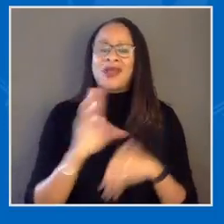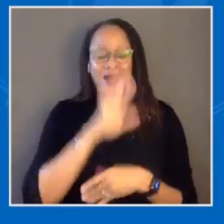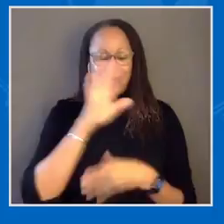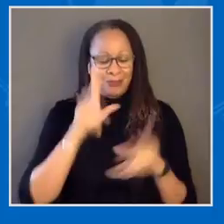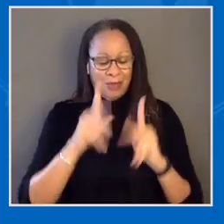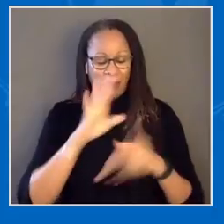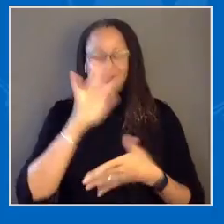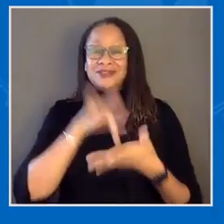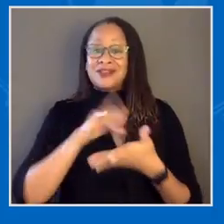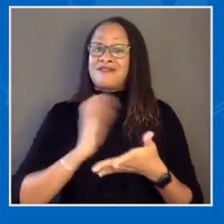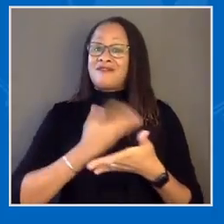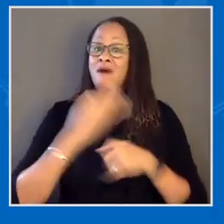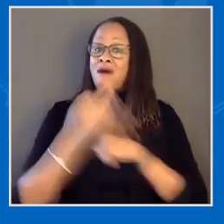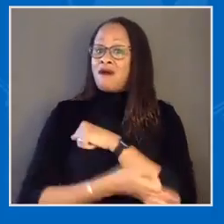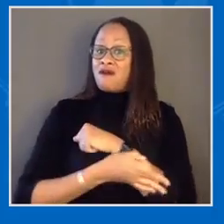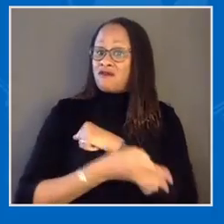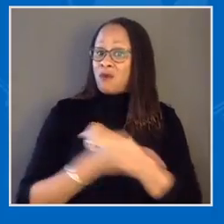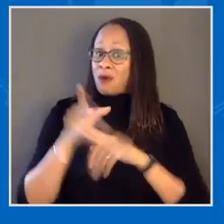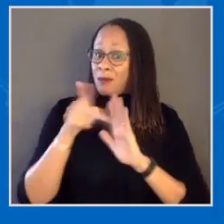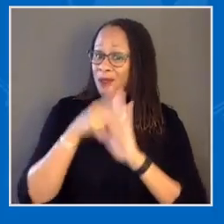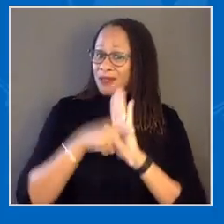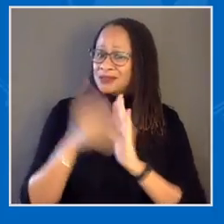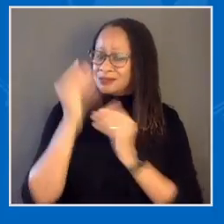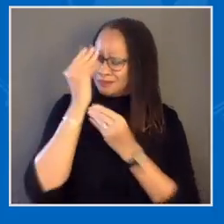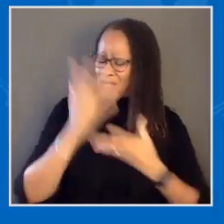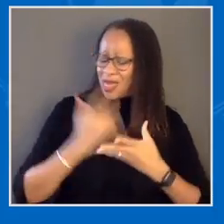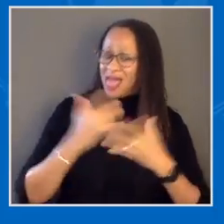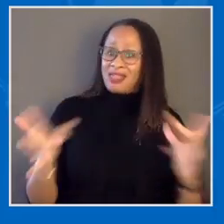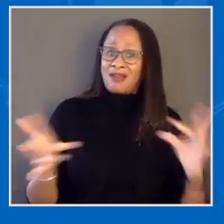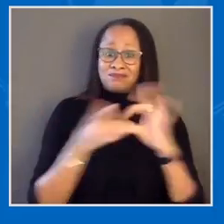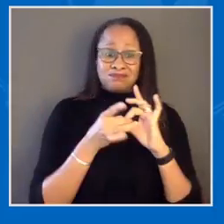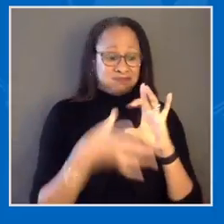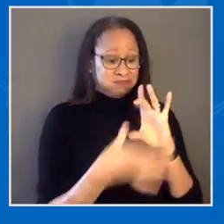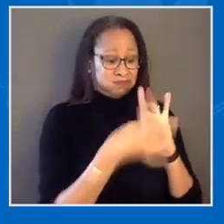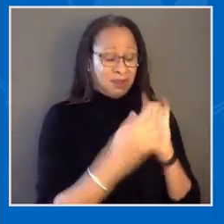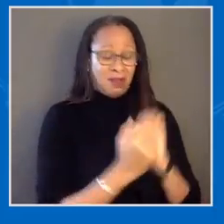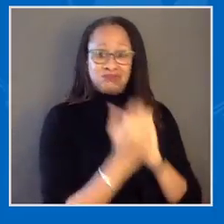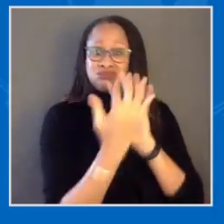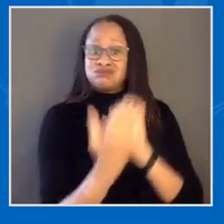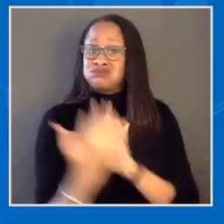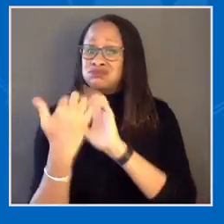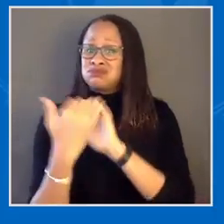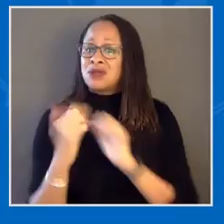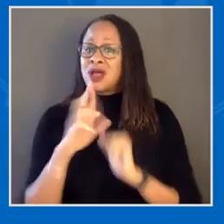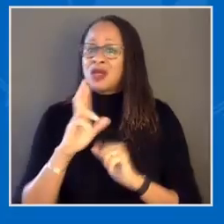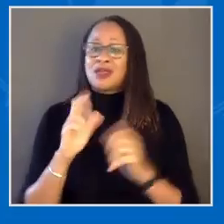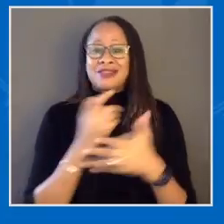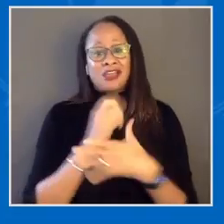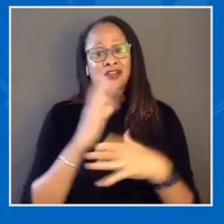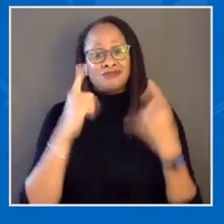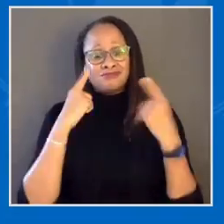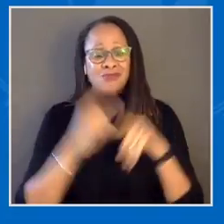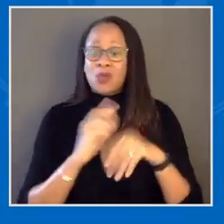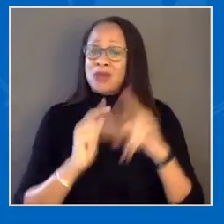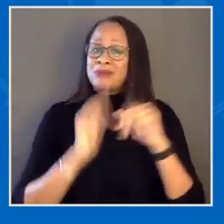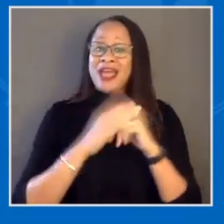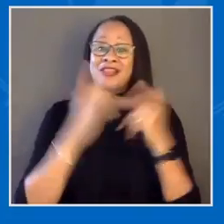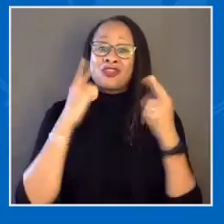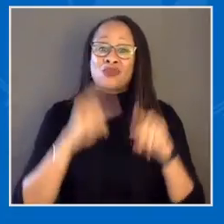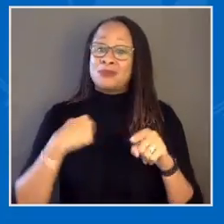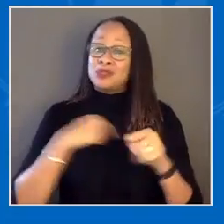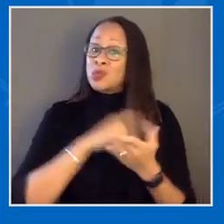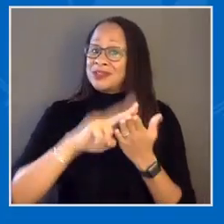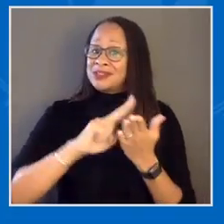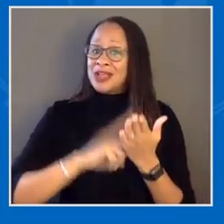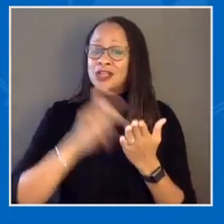policy. You've told us that the alliances we rebuild, the institutions we lead, the agreements we sign, all of them should be judged